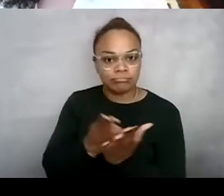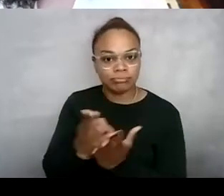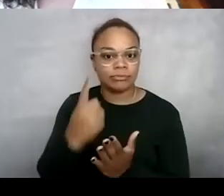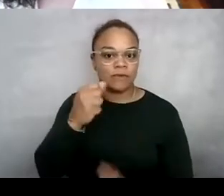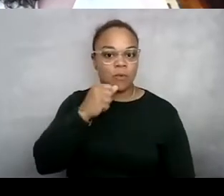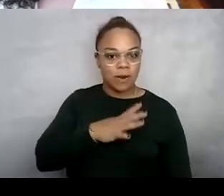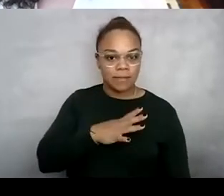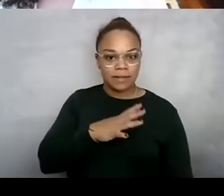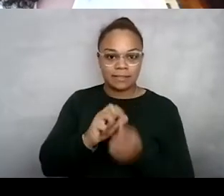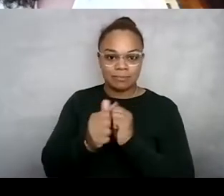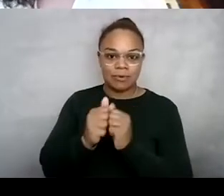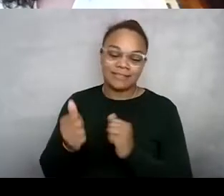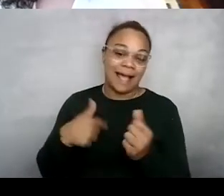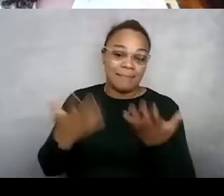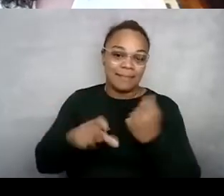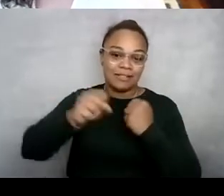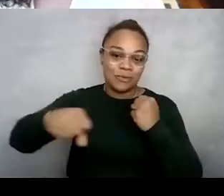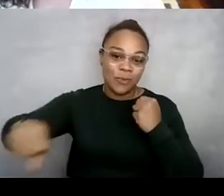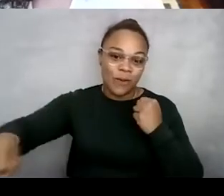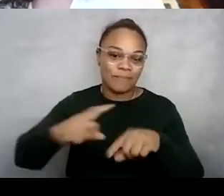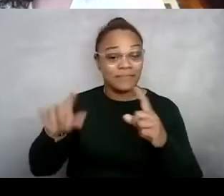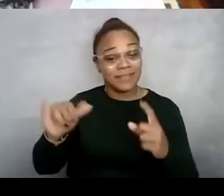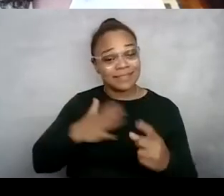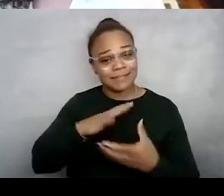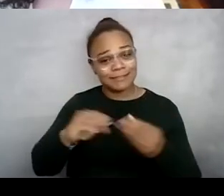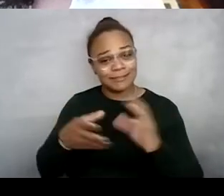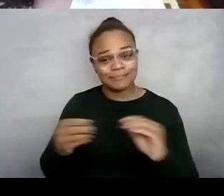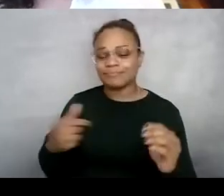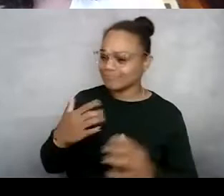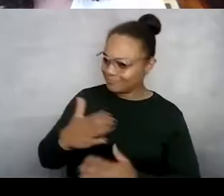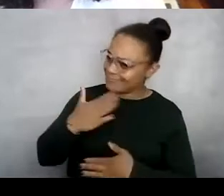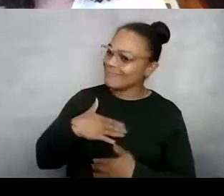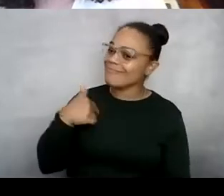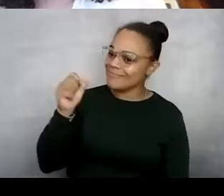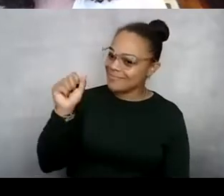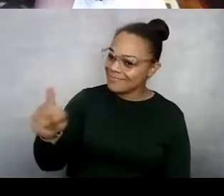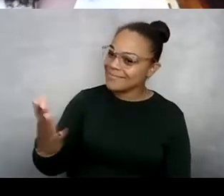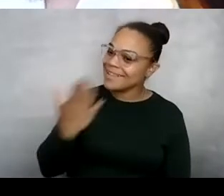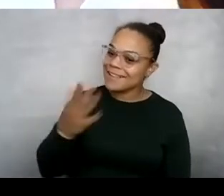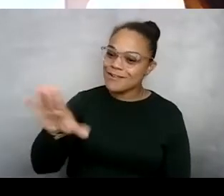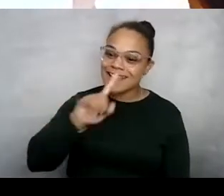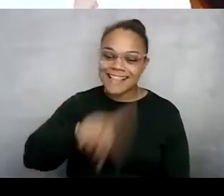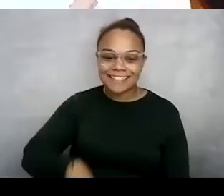I may have gone too long, but that's my story. I'm glad I asked you. Thank you for answering.